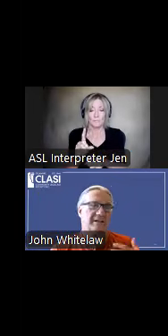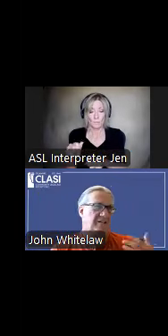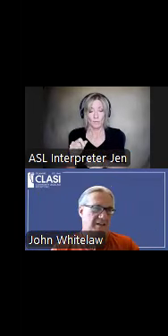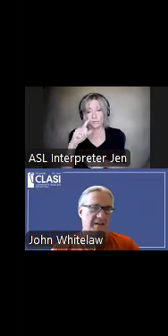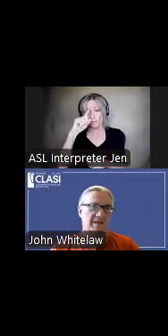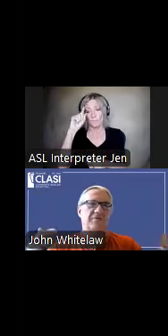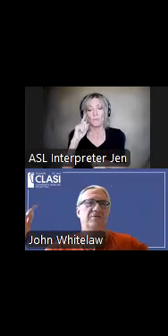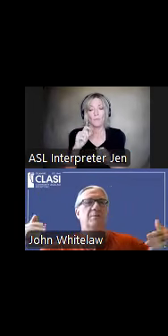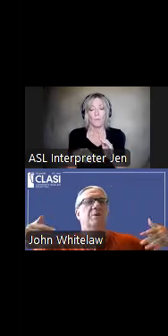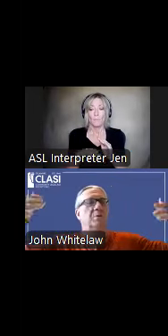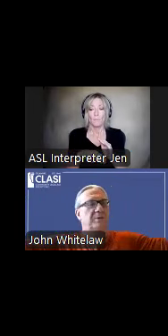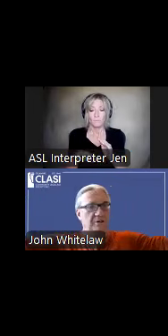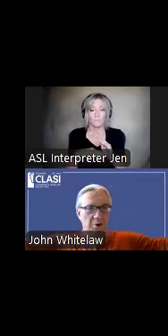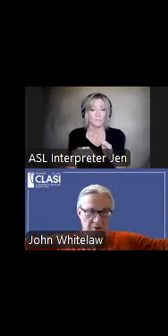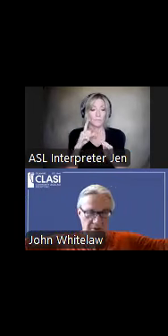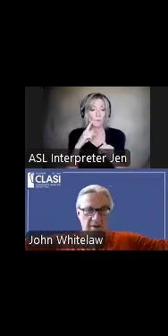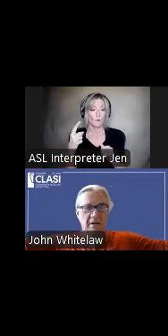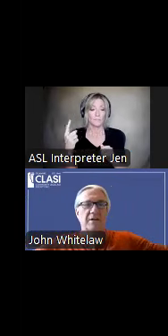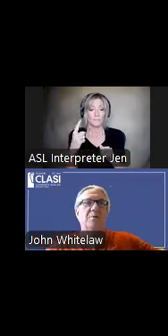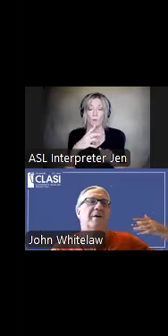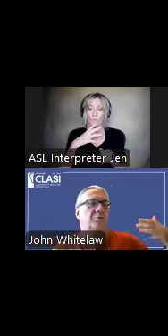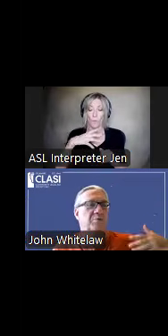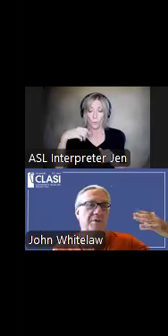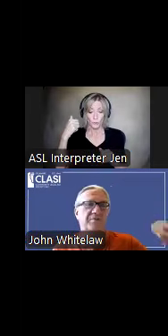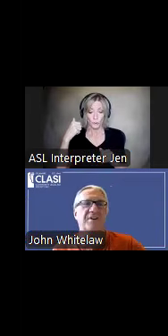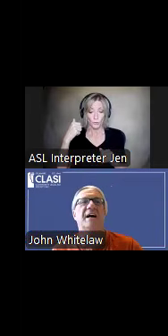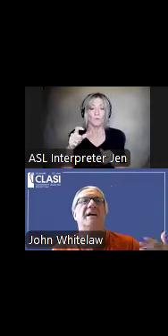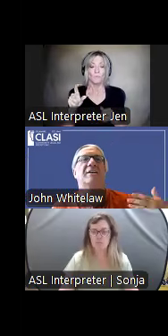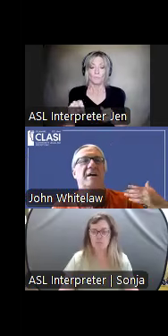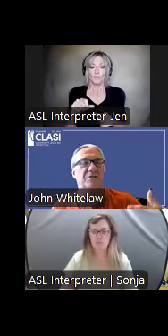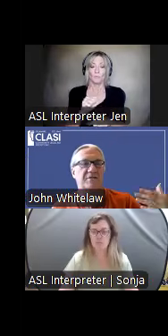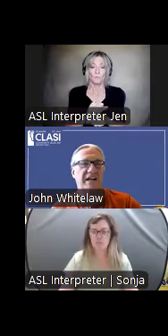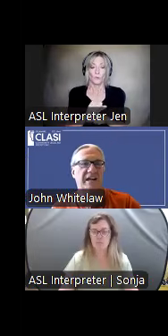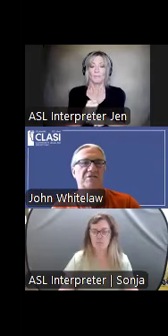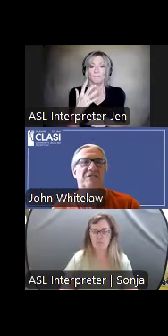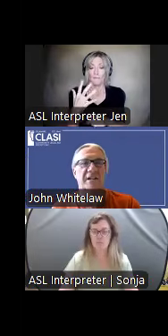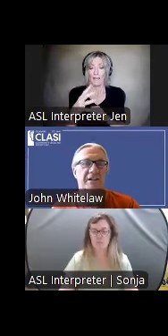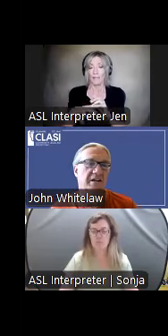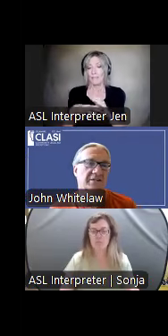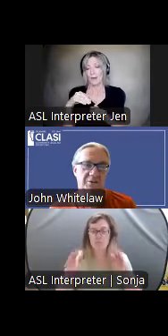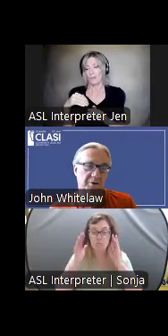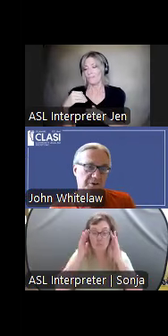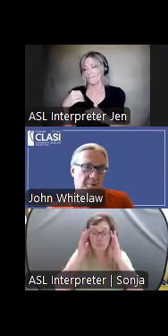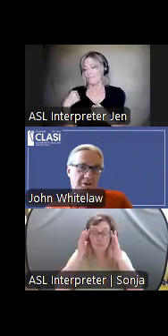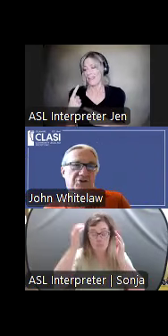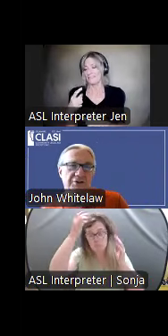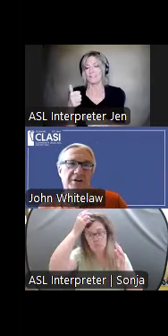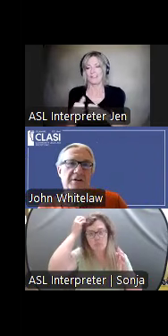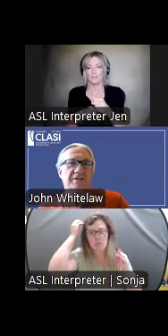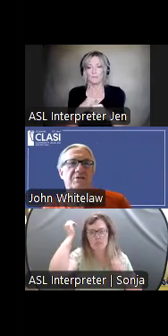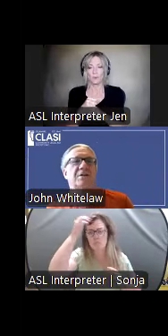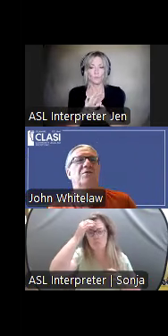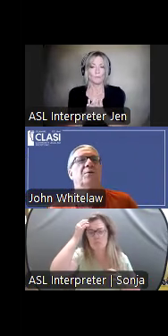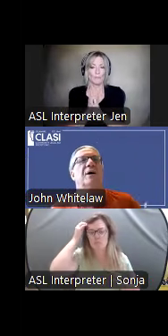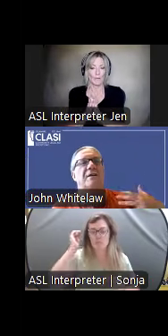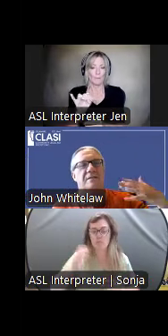that basically, for someone who is older, you have to have worked 5 out of the last 10 years in order to be insured.